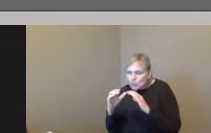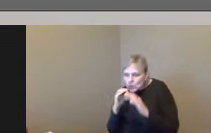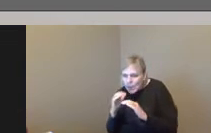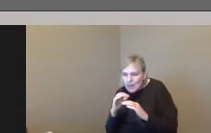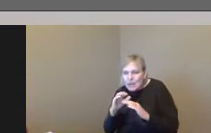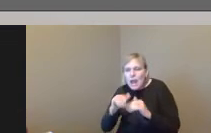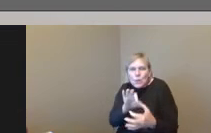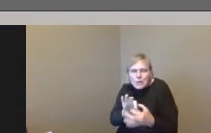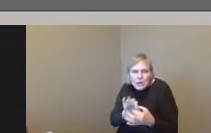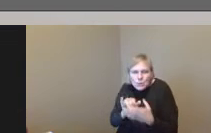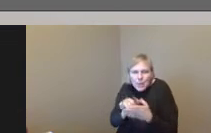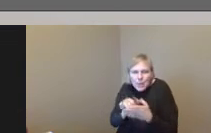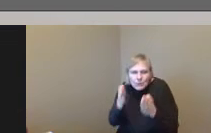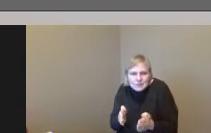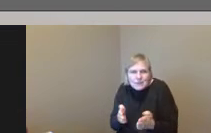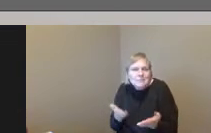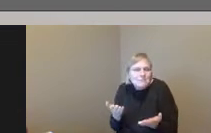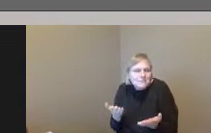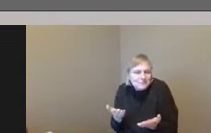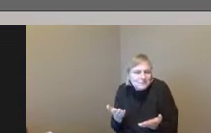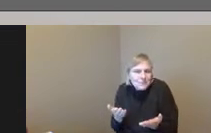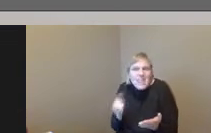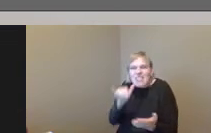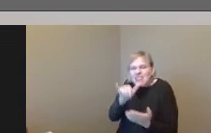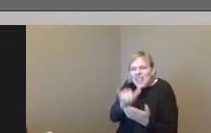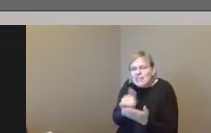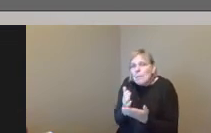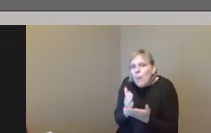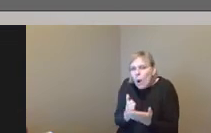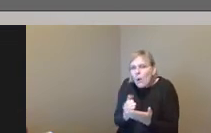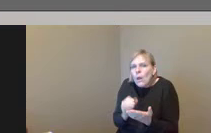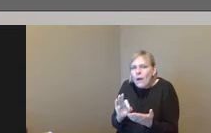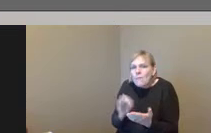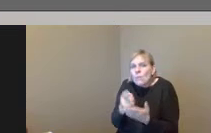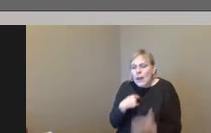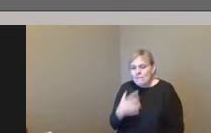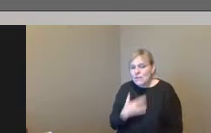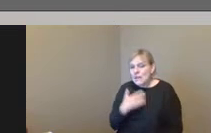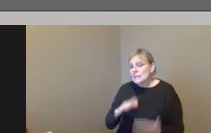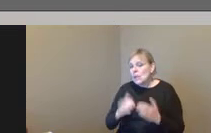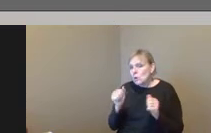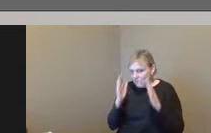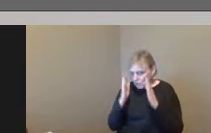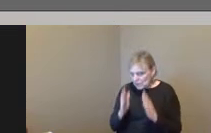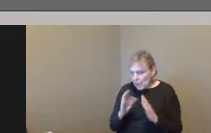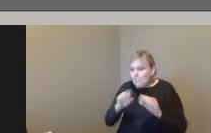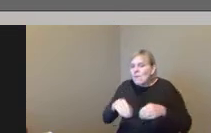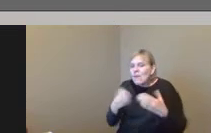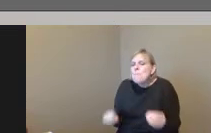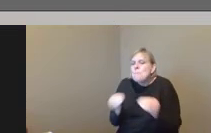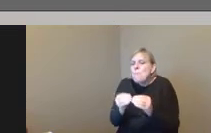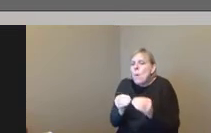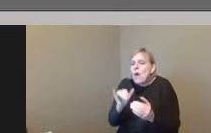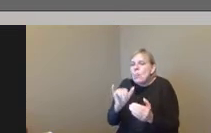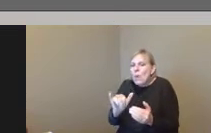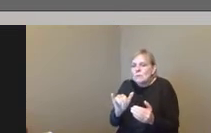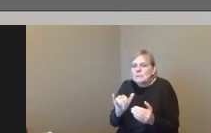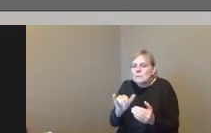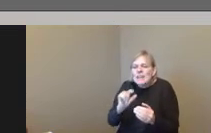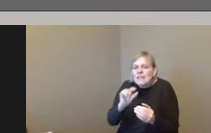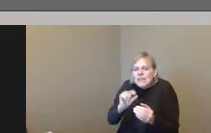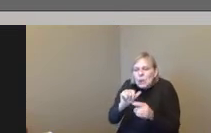we relate to them. And that's part of what I feel like the city could focus on, providing more of those bite-sized